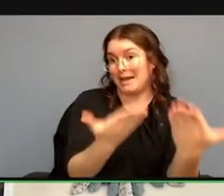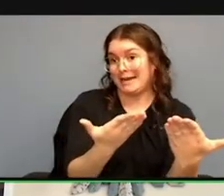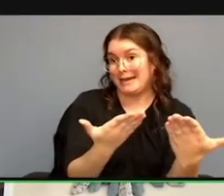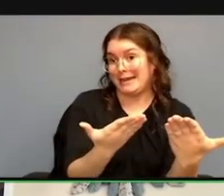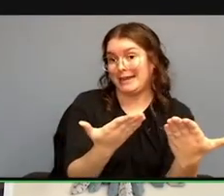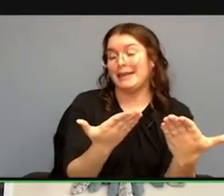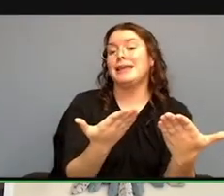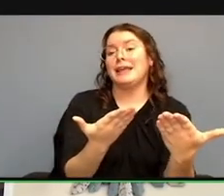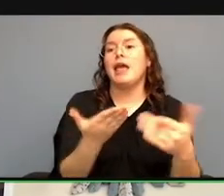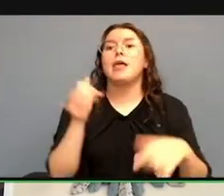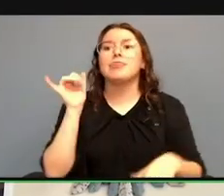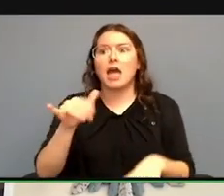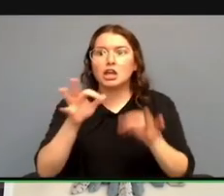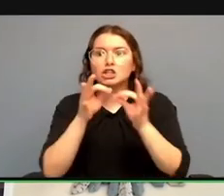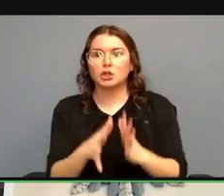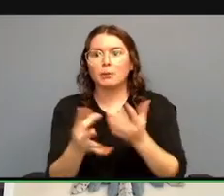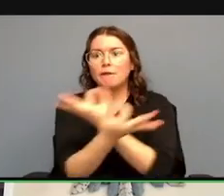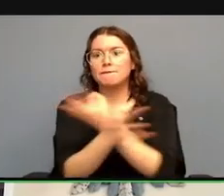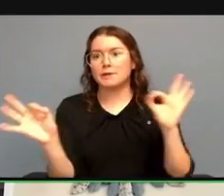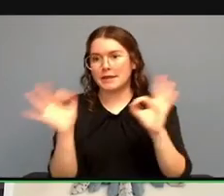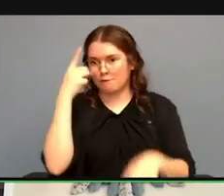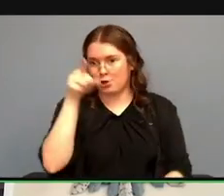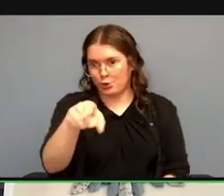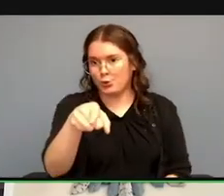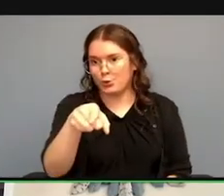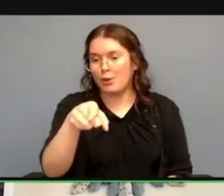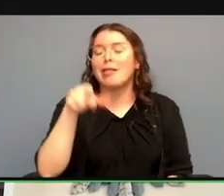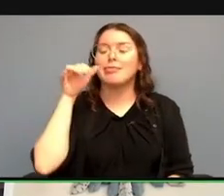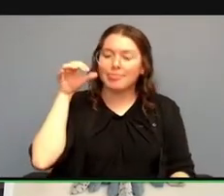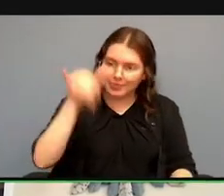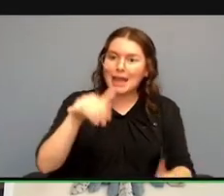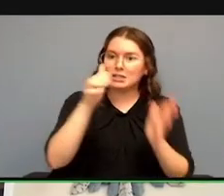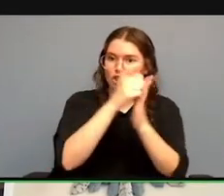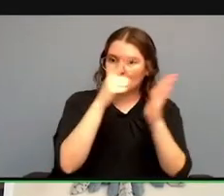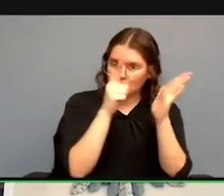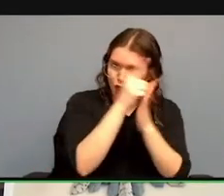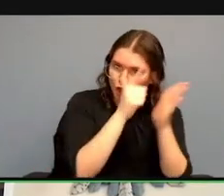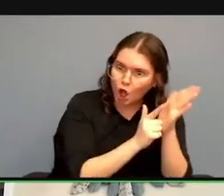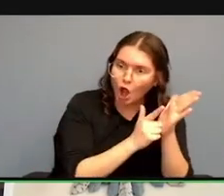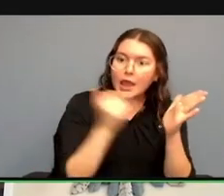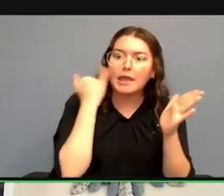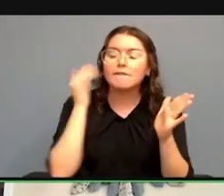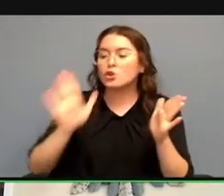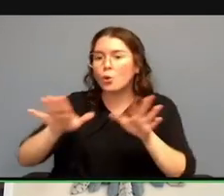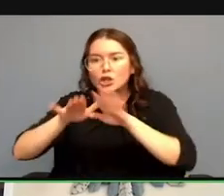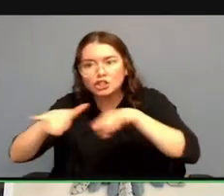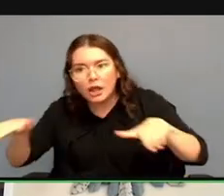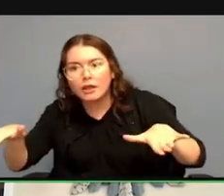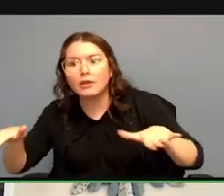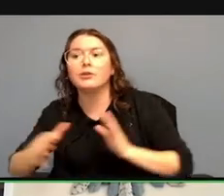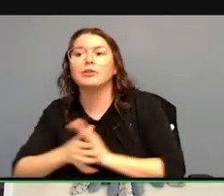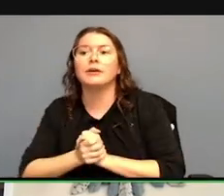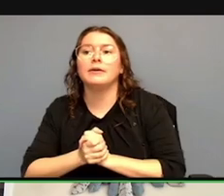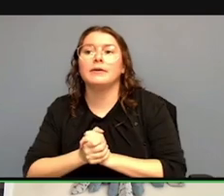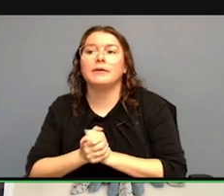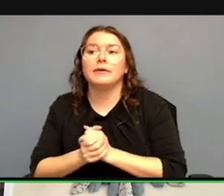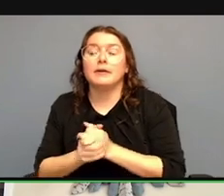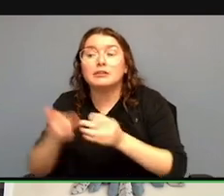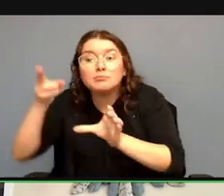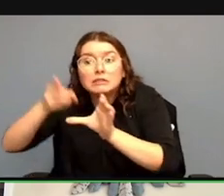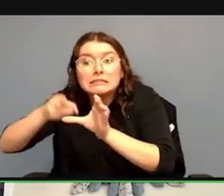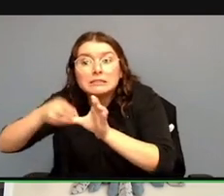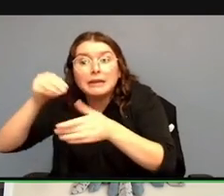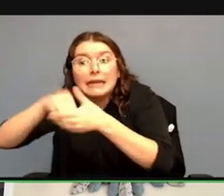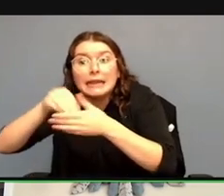be there free of charge. That is the law. If your child is participating in